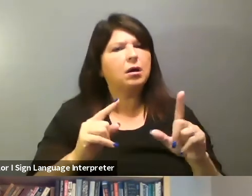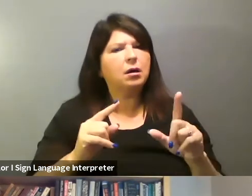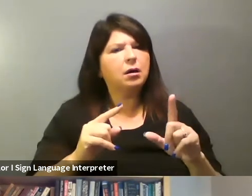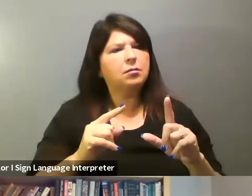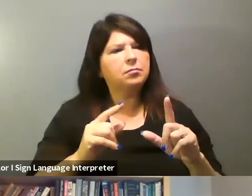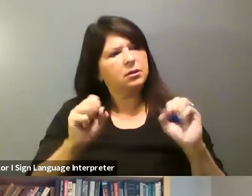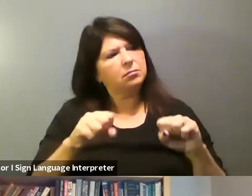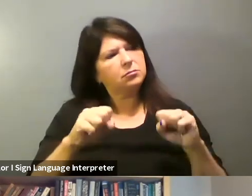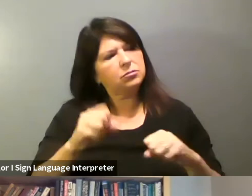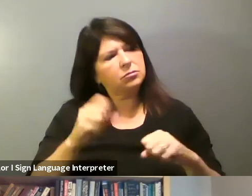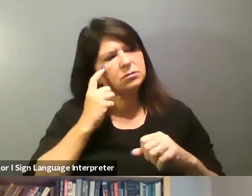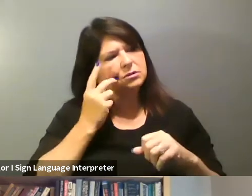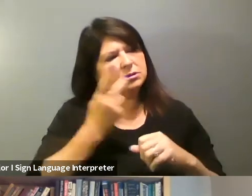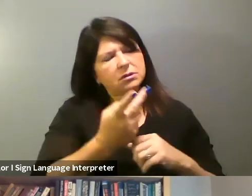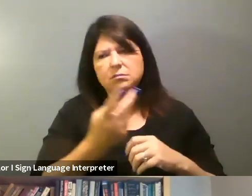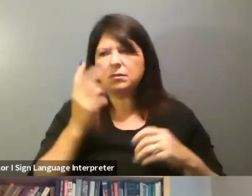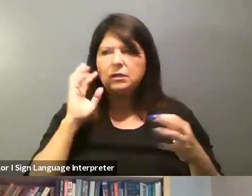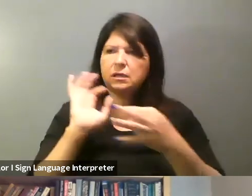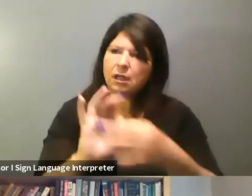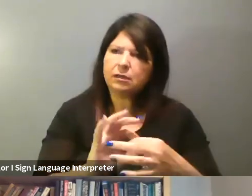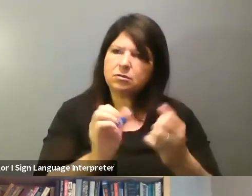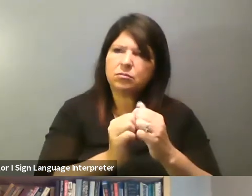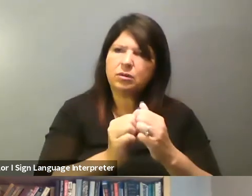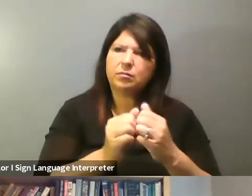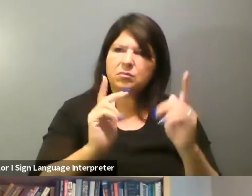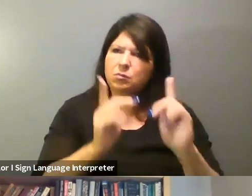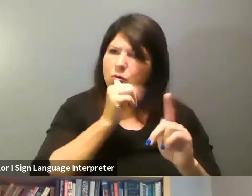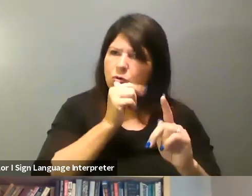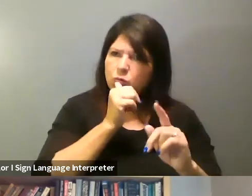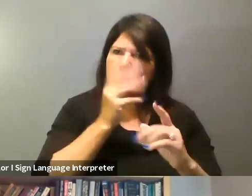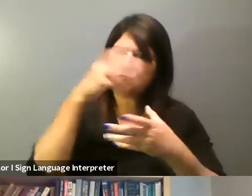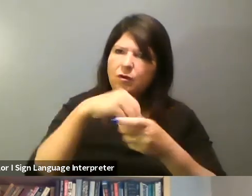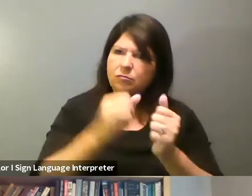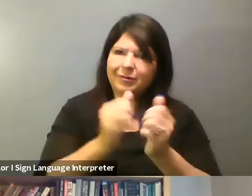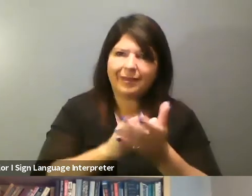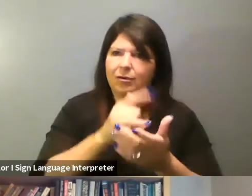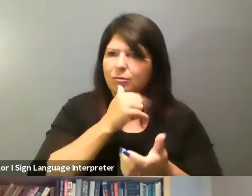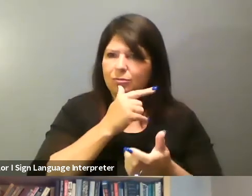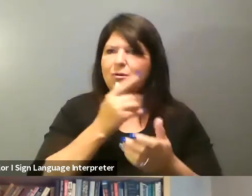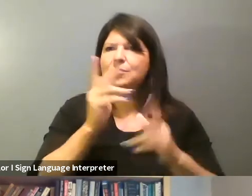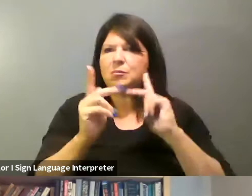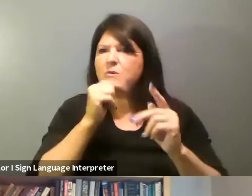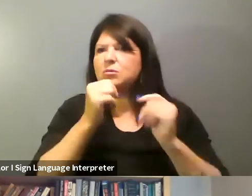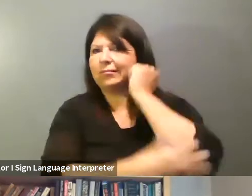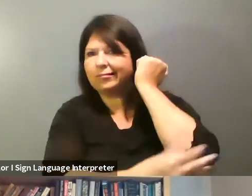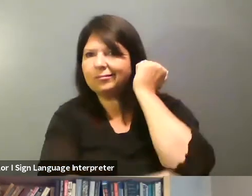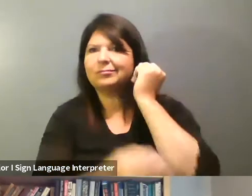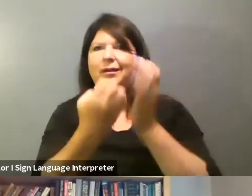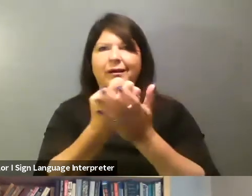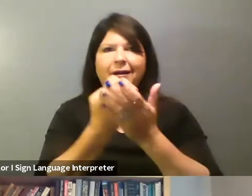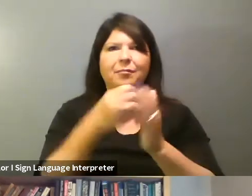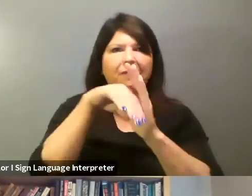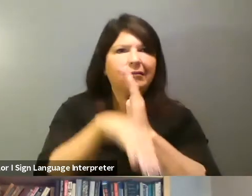are faced with, those are financial conditions, economic, political, and social conditions, unless we